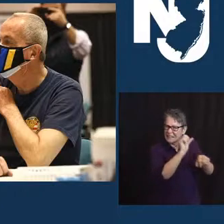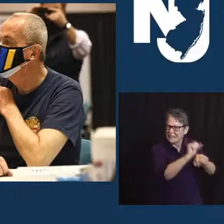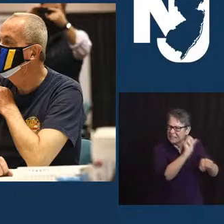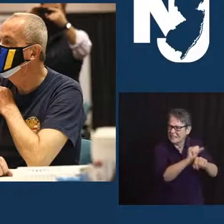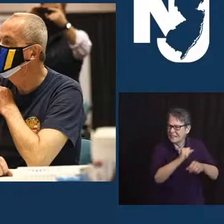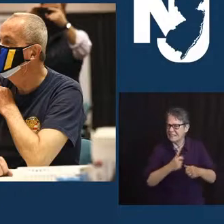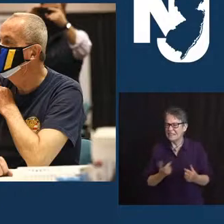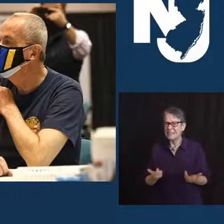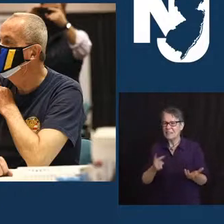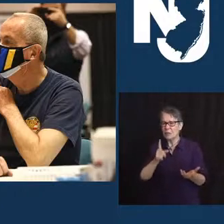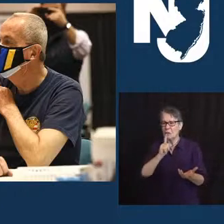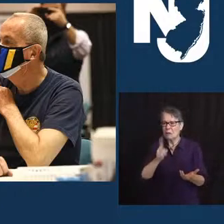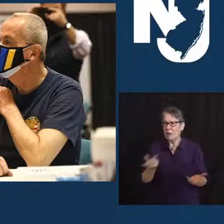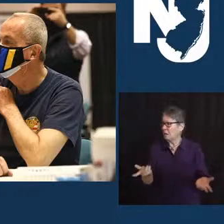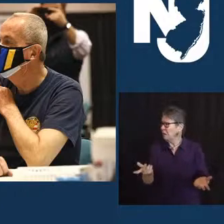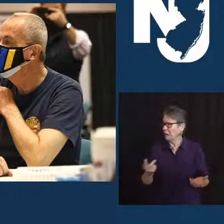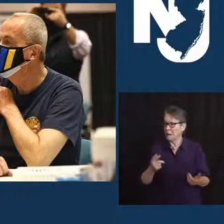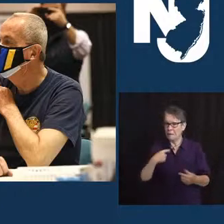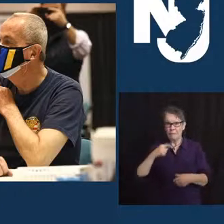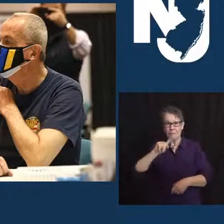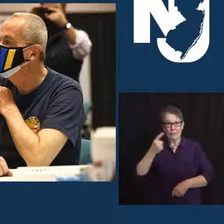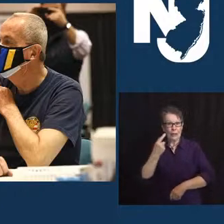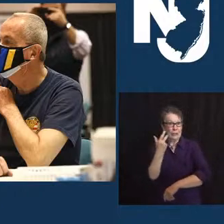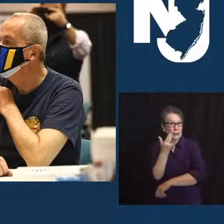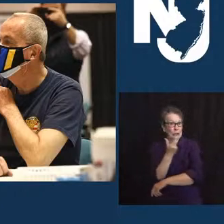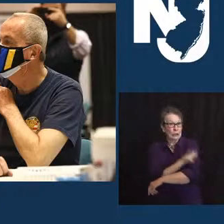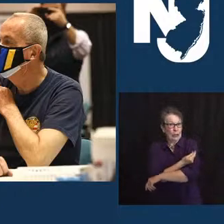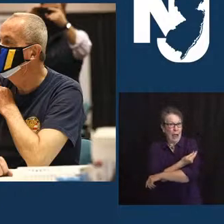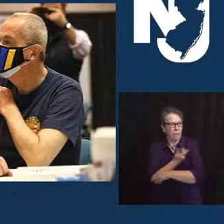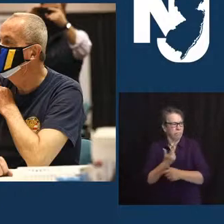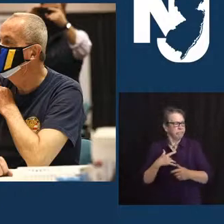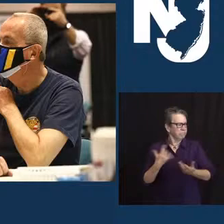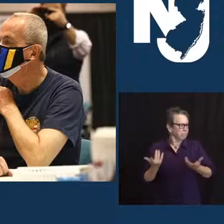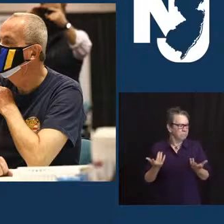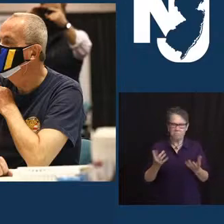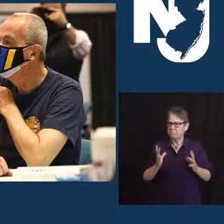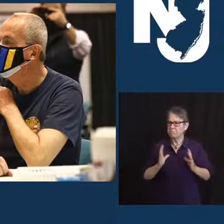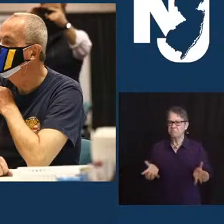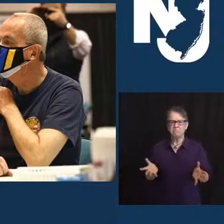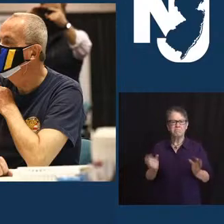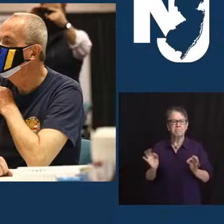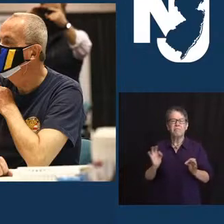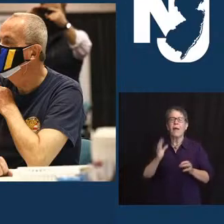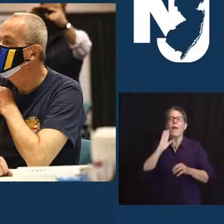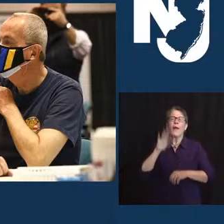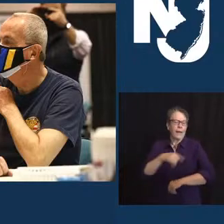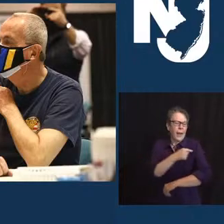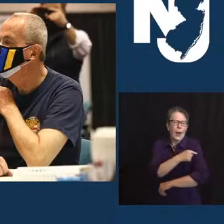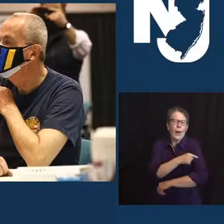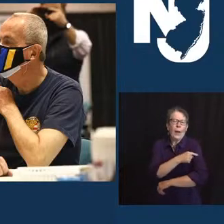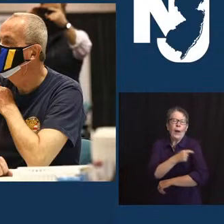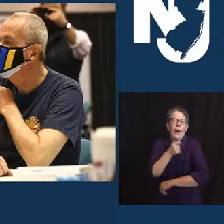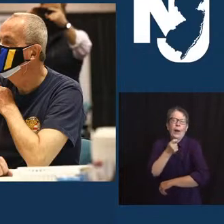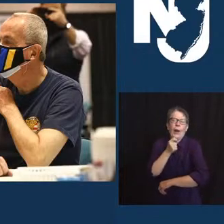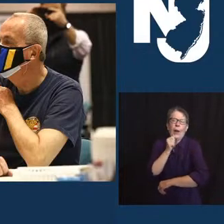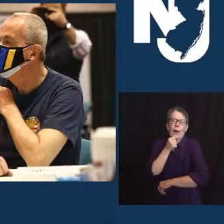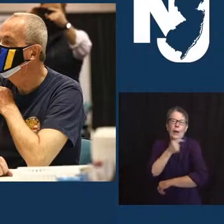have already said that. You could barely feel the thing. A little bit of soreness in my arm, but that was it. Went for a run on Saturday.